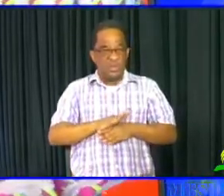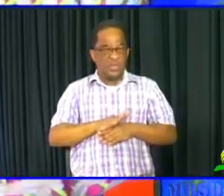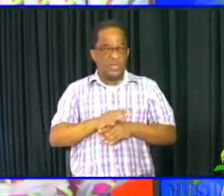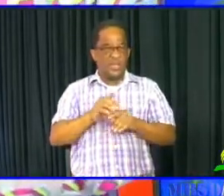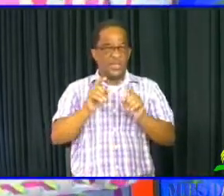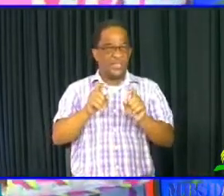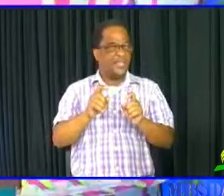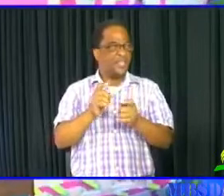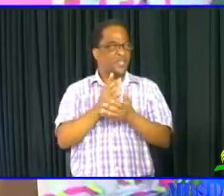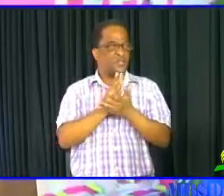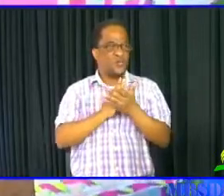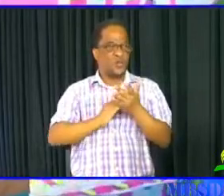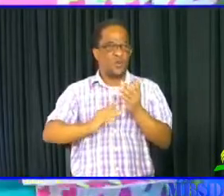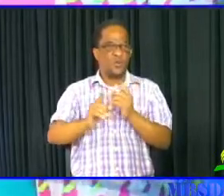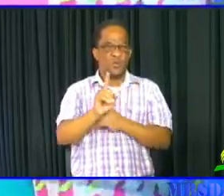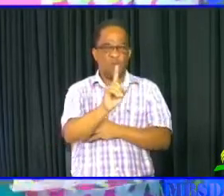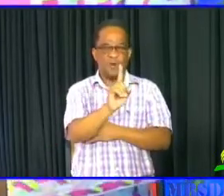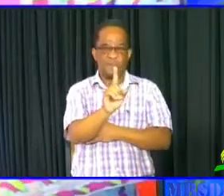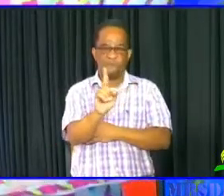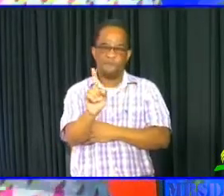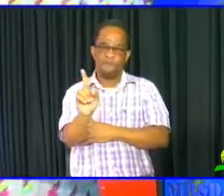need